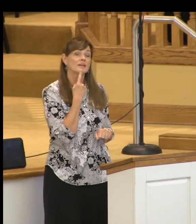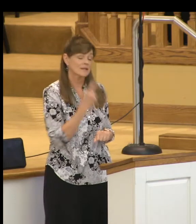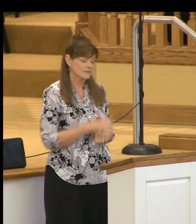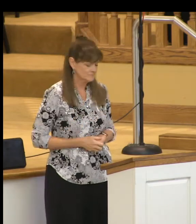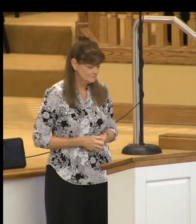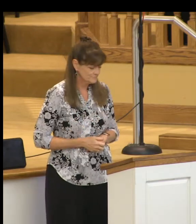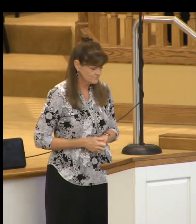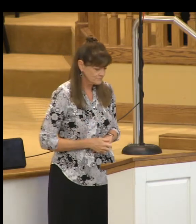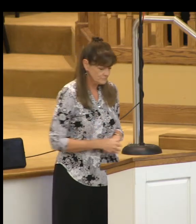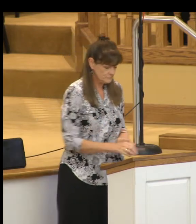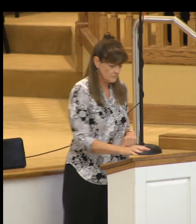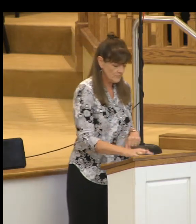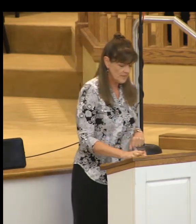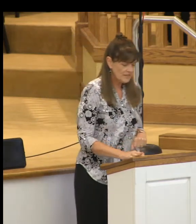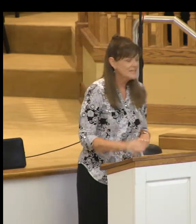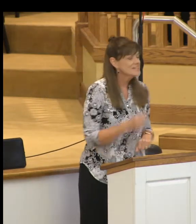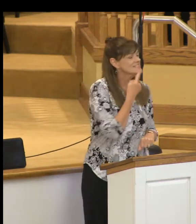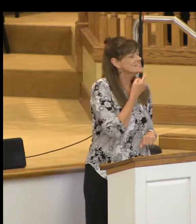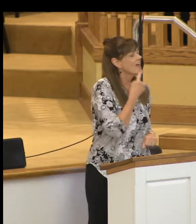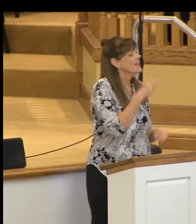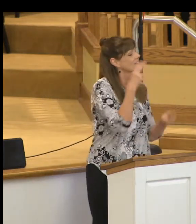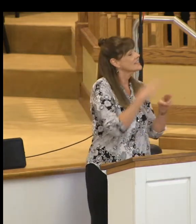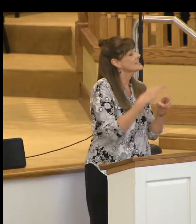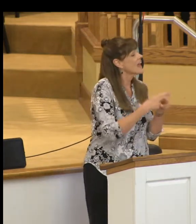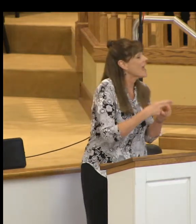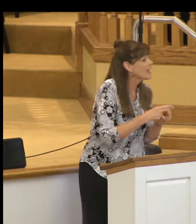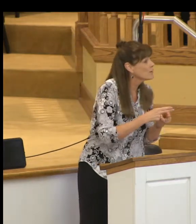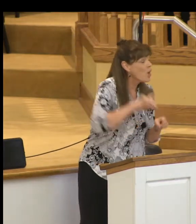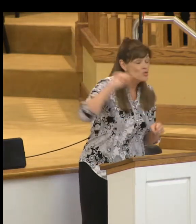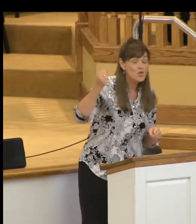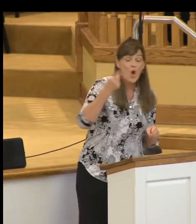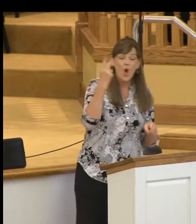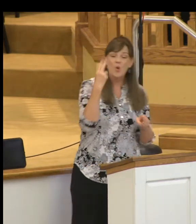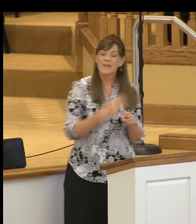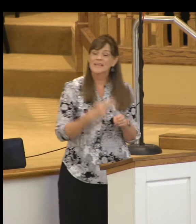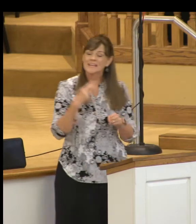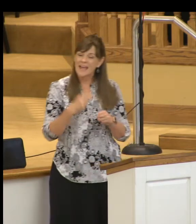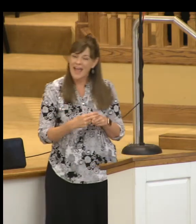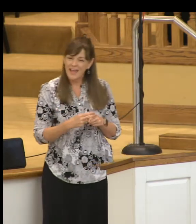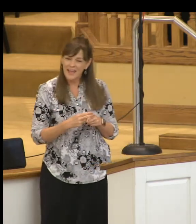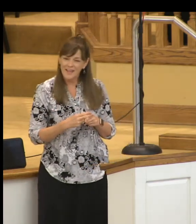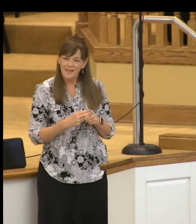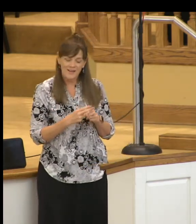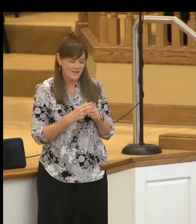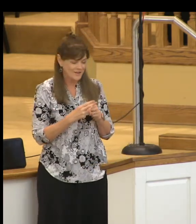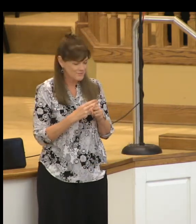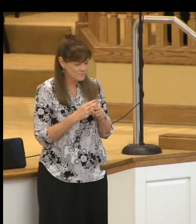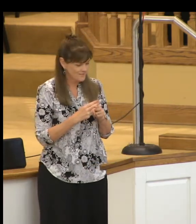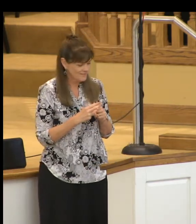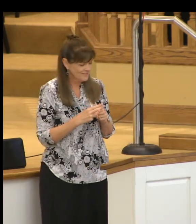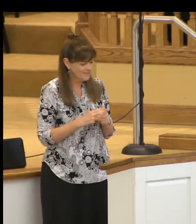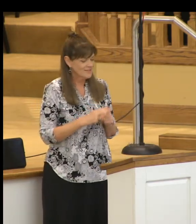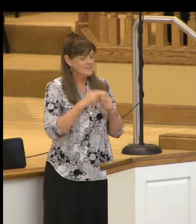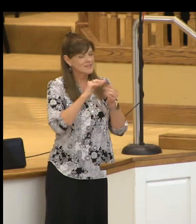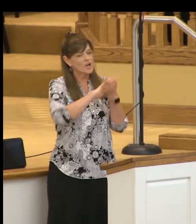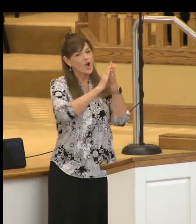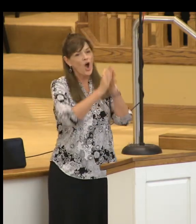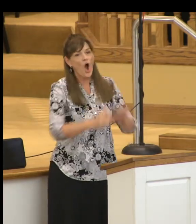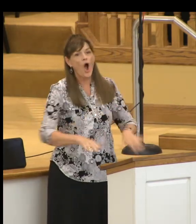speak. Say the name, the only name that's ever calmed the